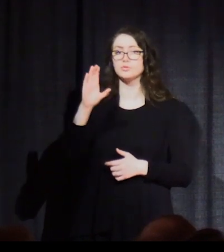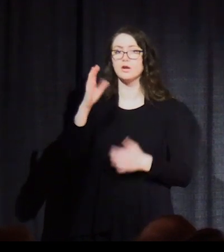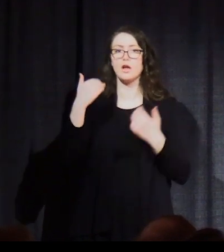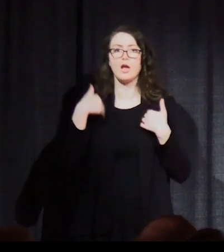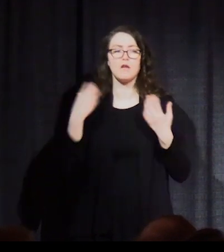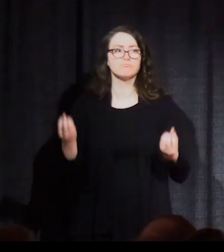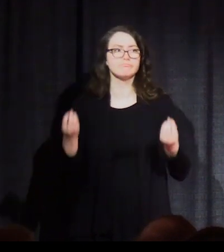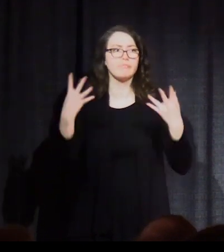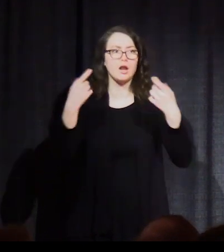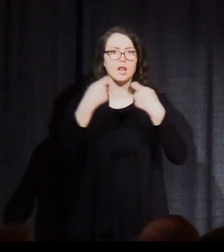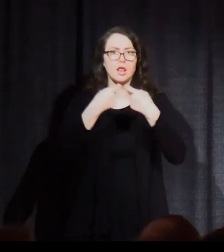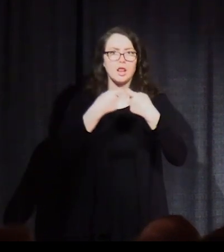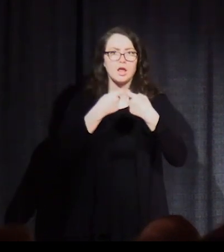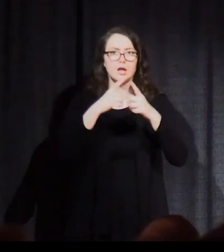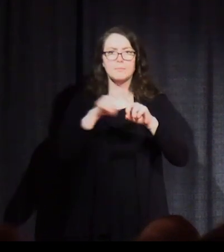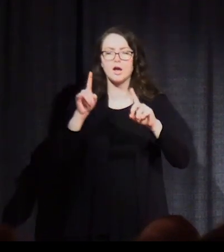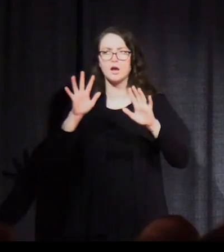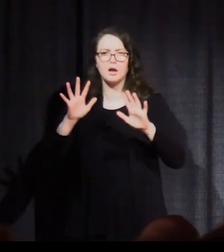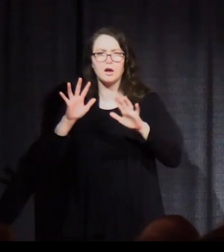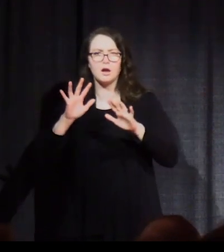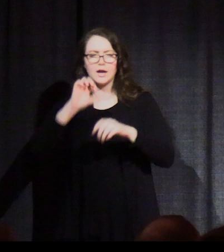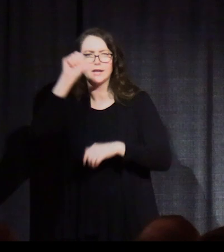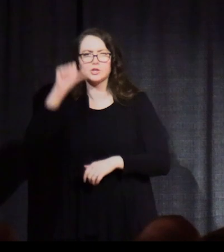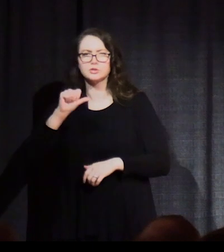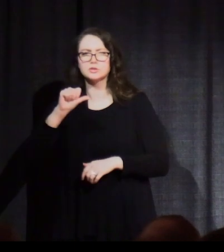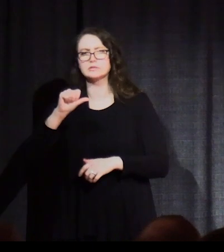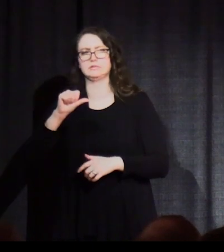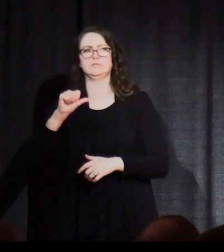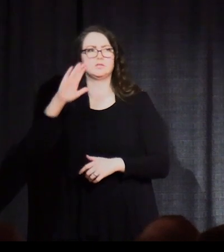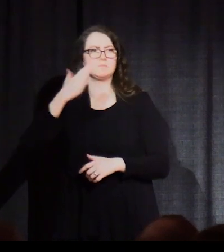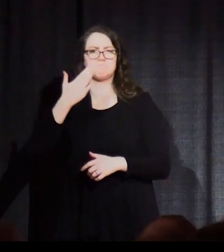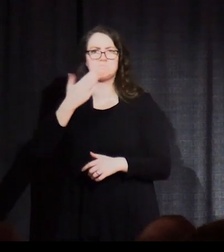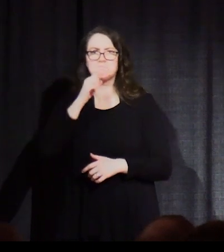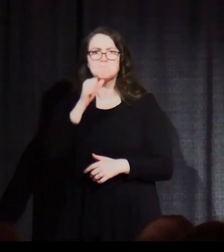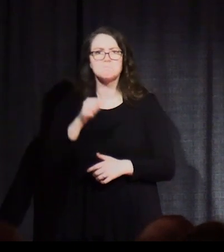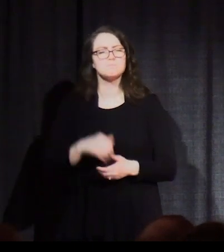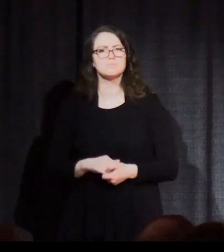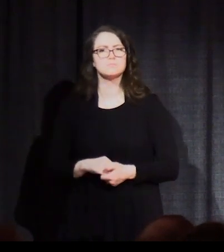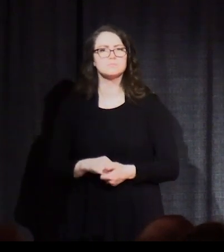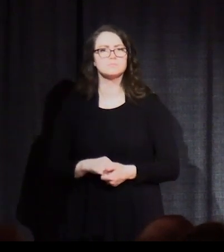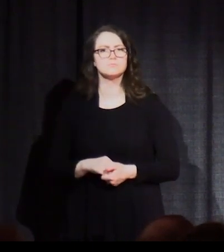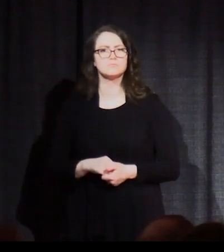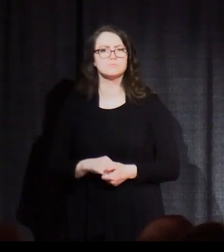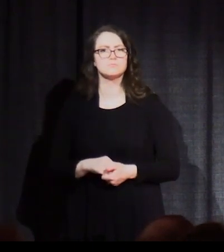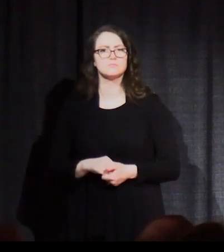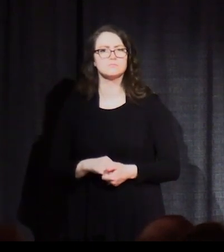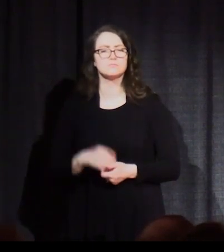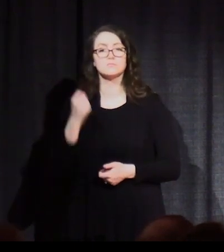Anchorage was still a tent city when the Alaska Engineering Commission introduced electric power here. But